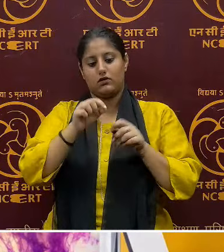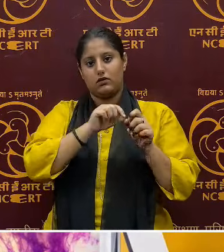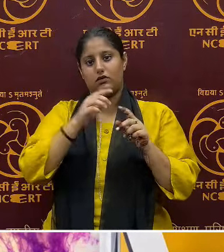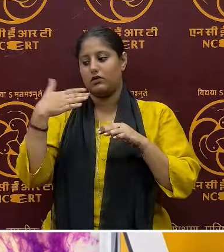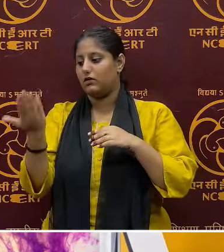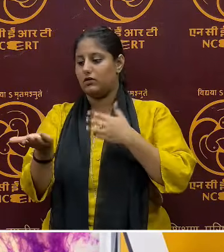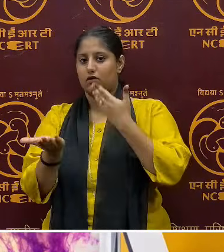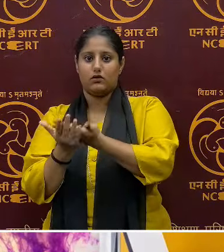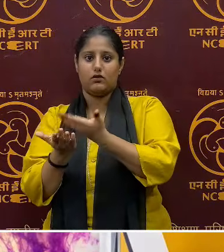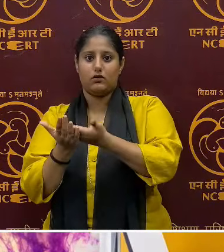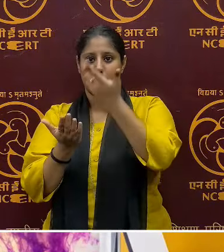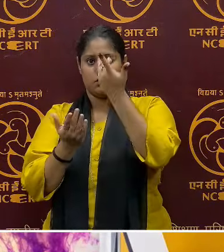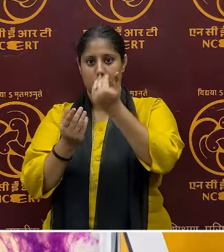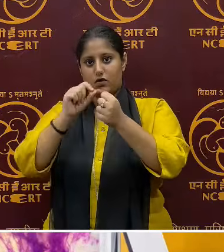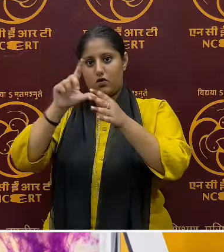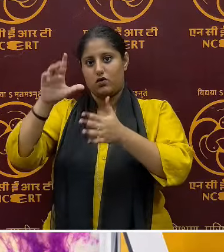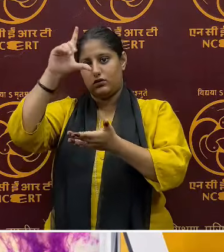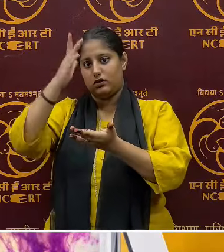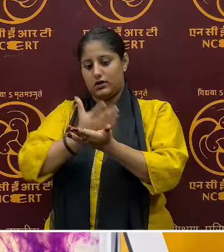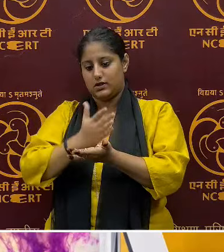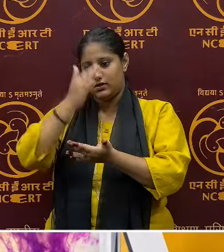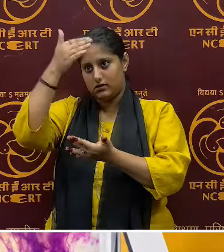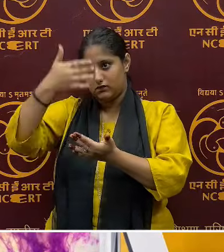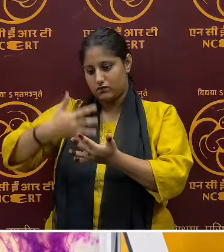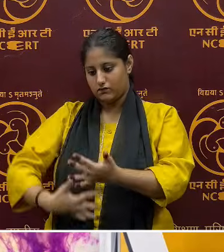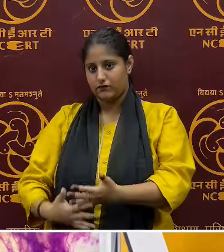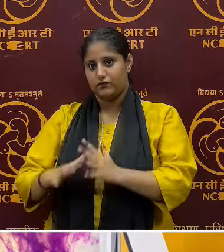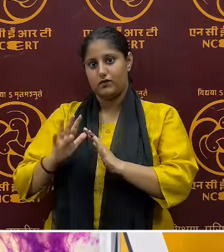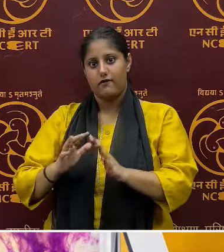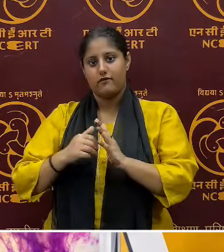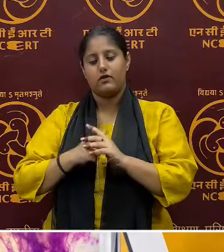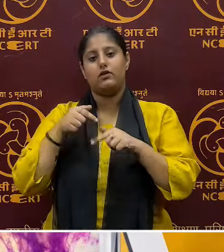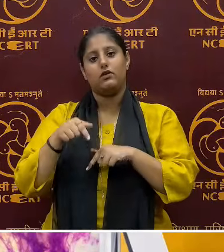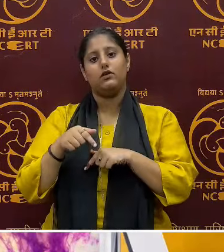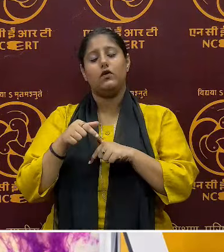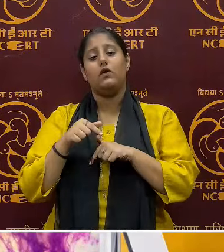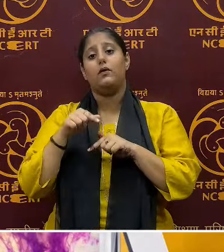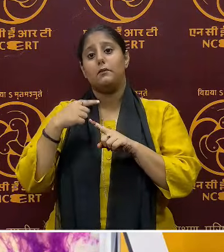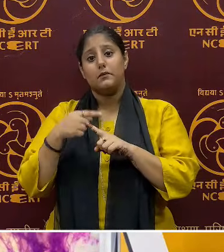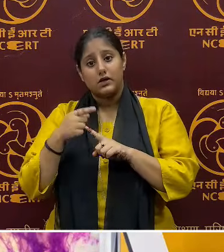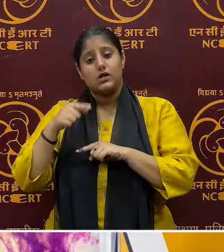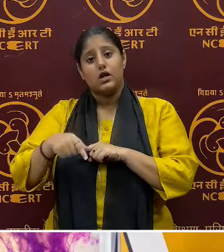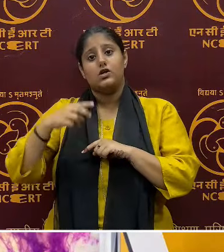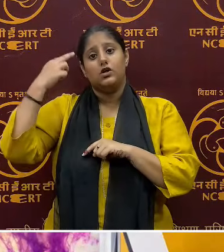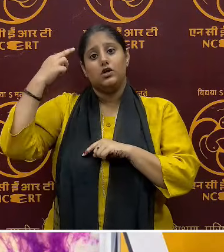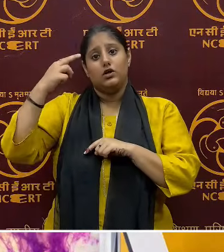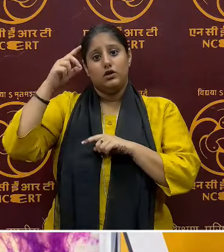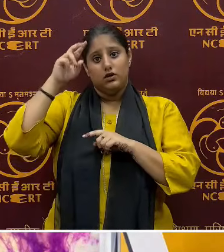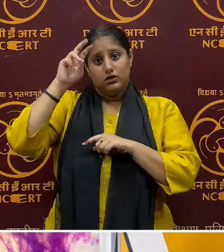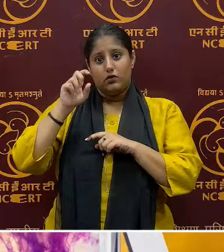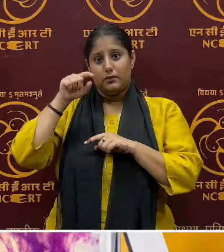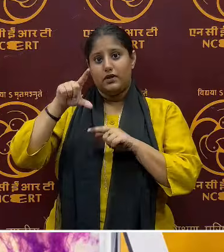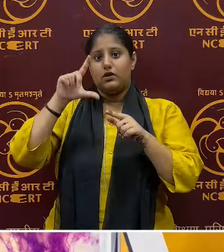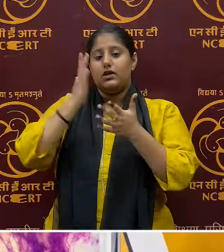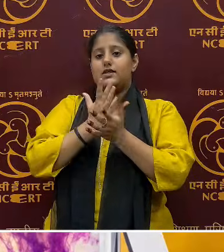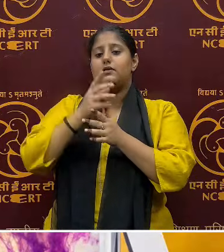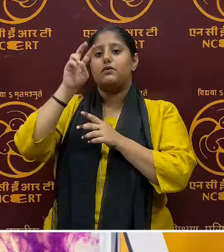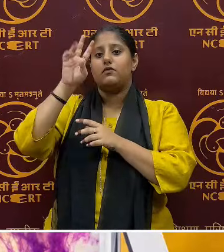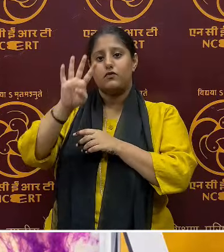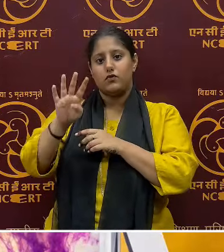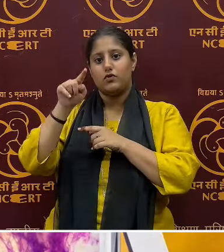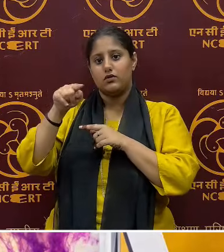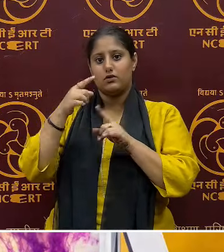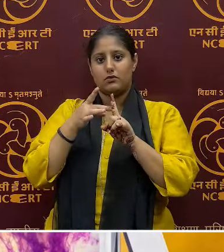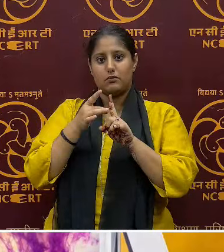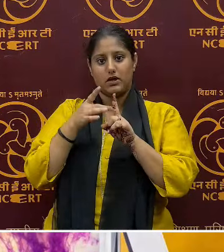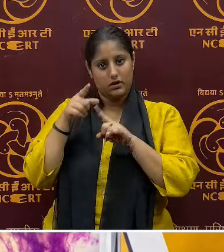right side all the chapters of the textbook are covered. And because today's topic is from chapter 4, the world of metals